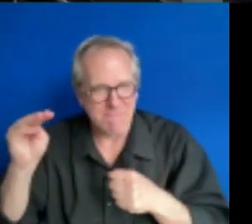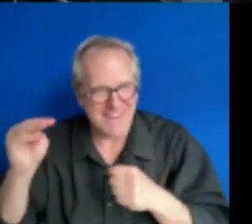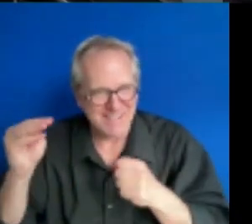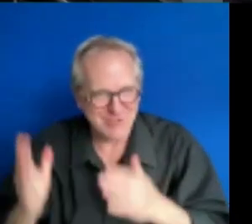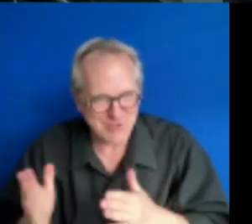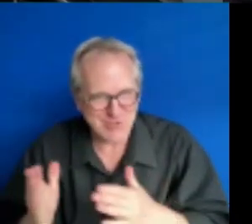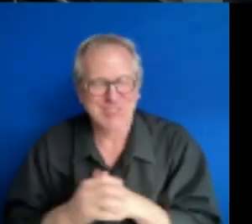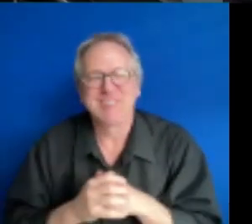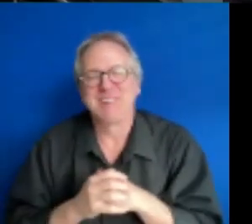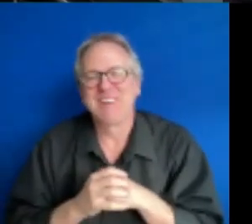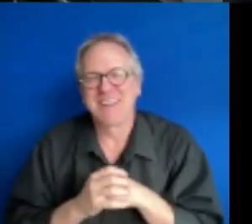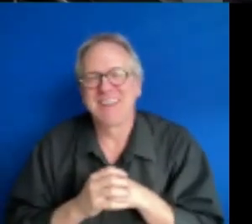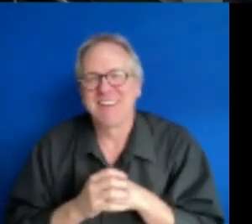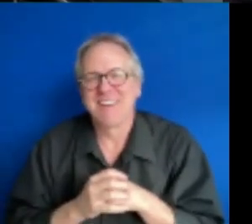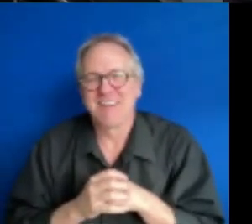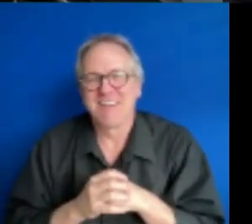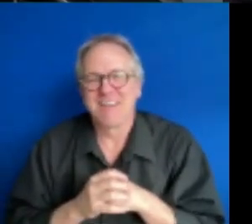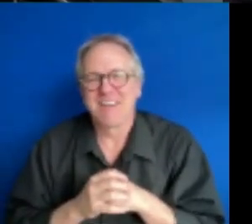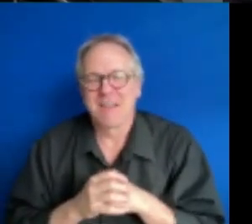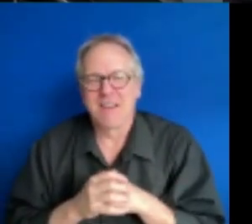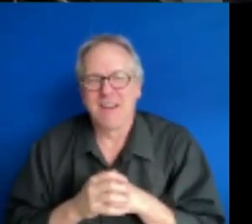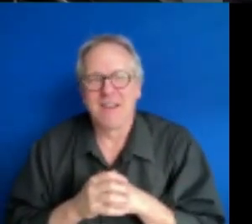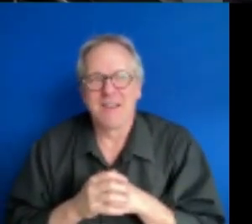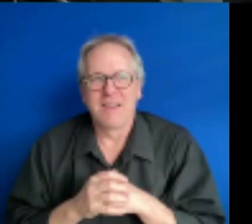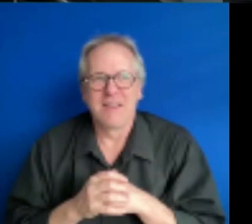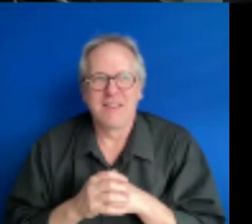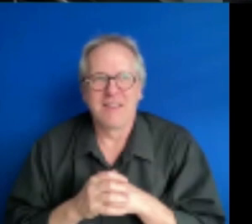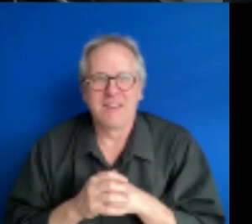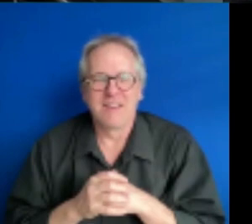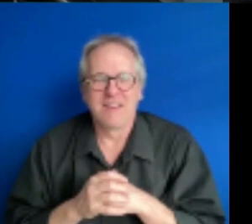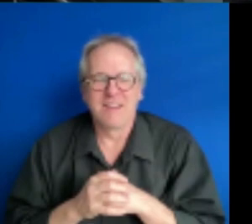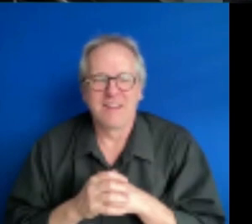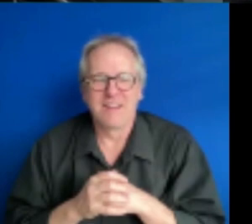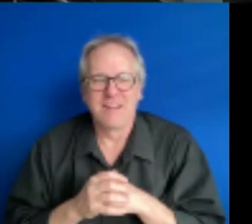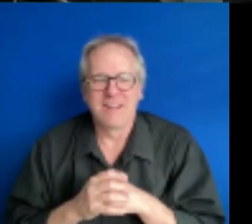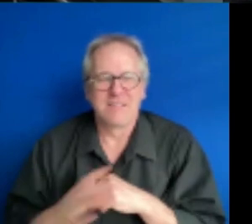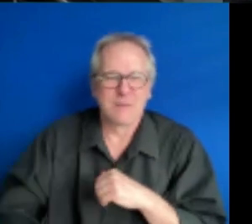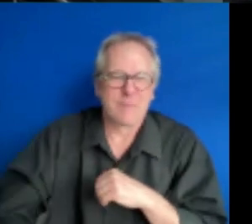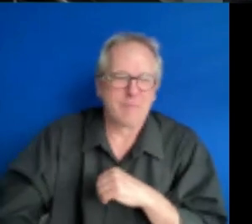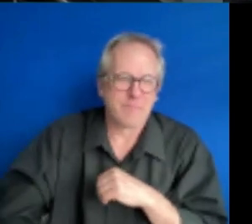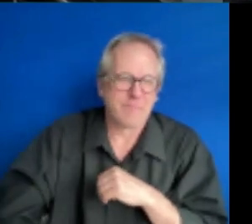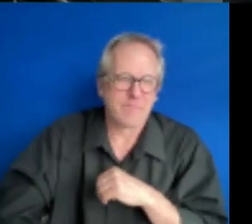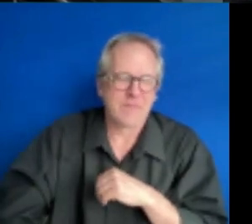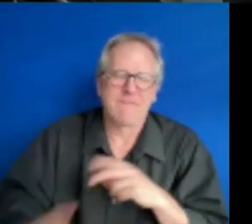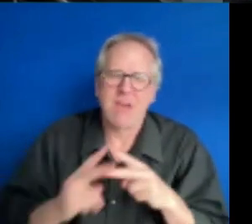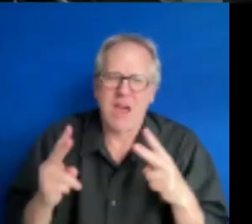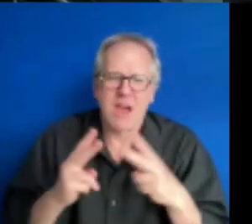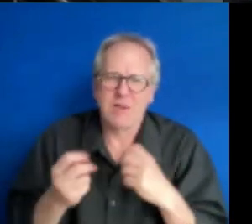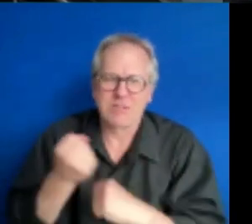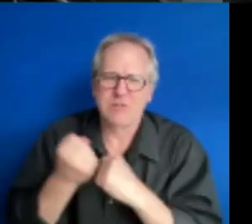Very supportive of our human rights.